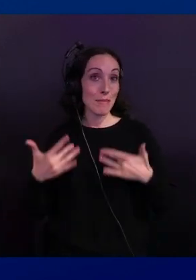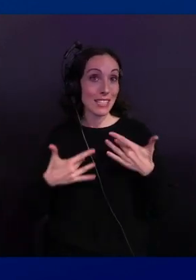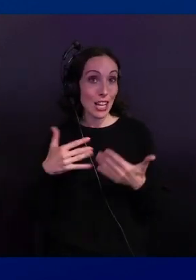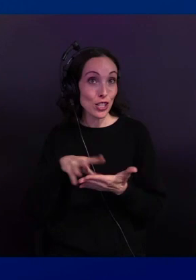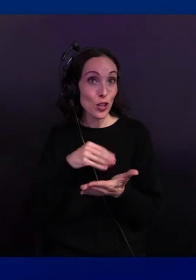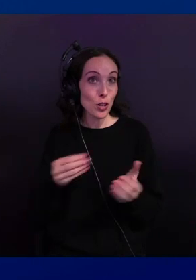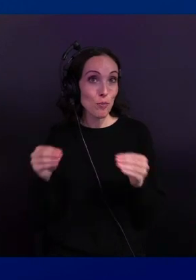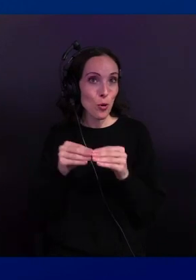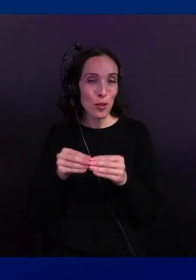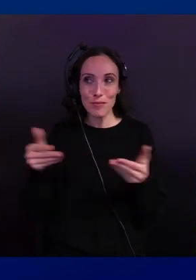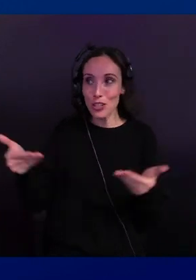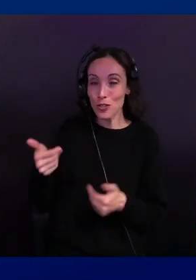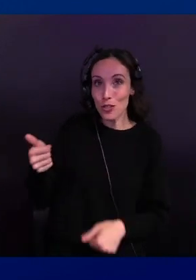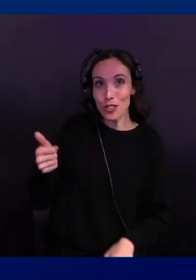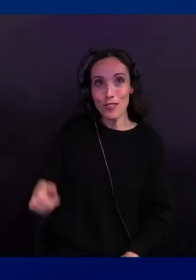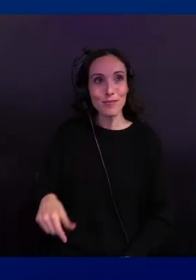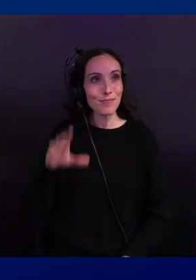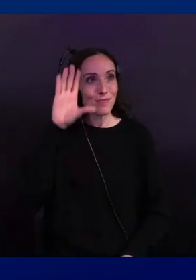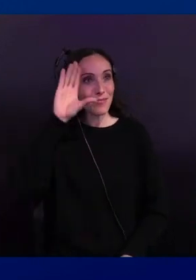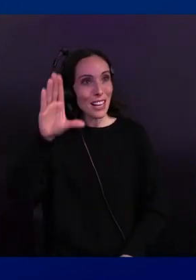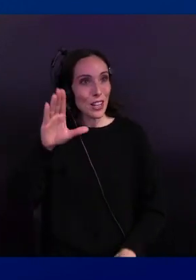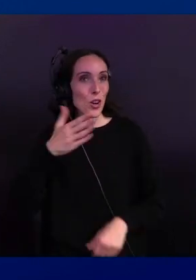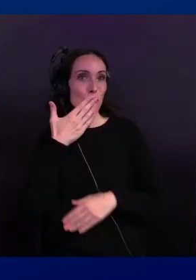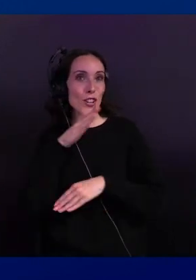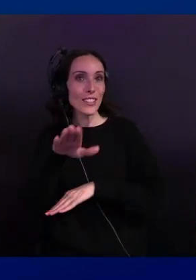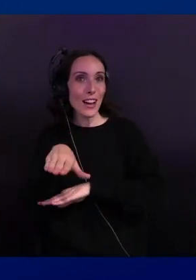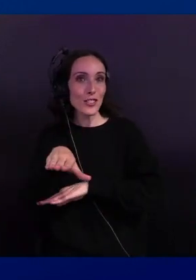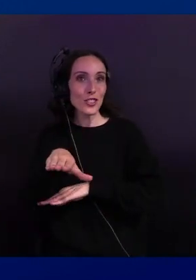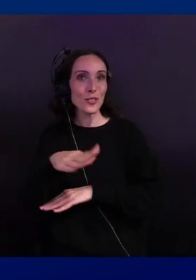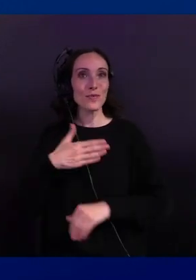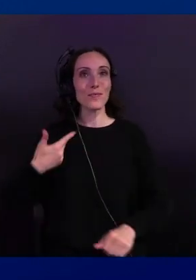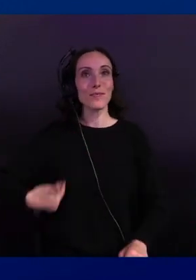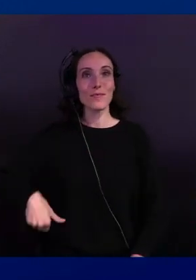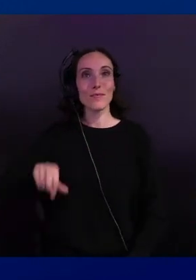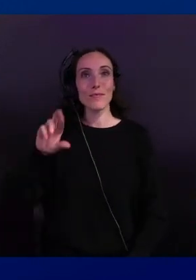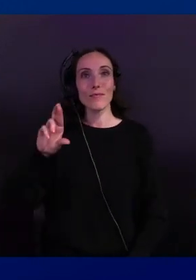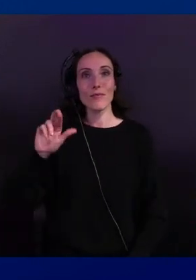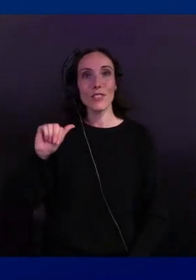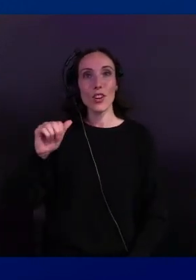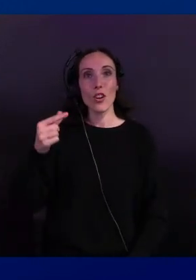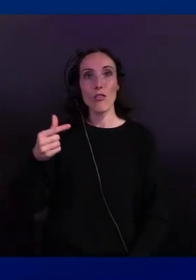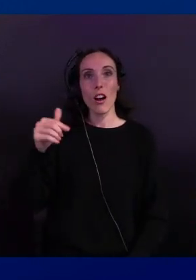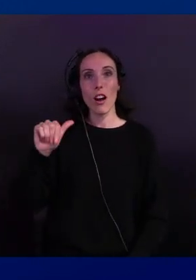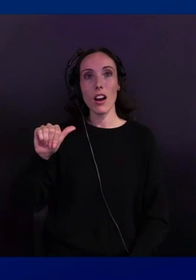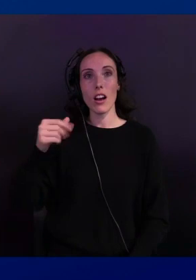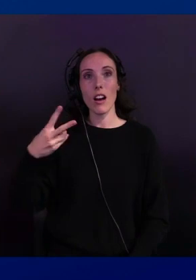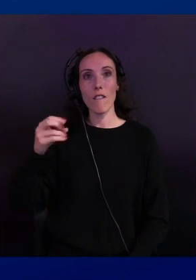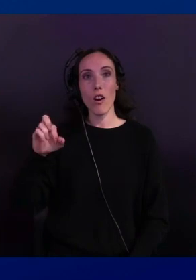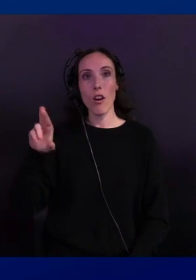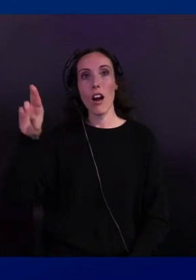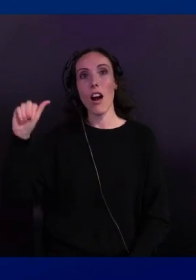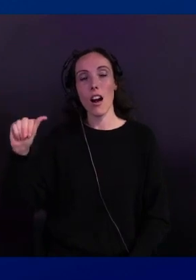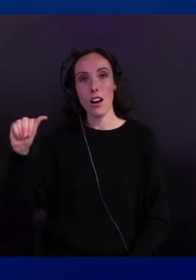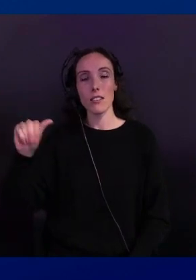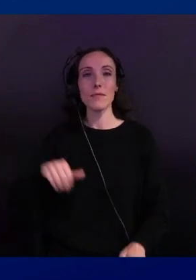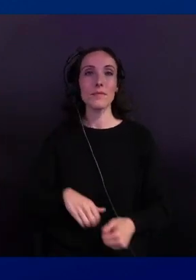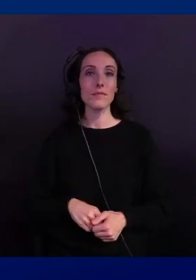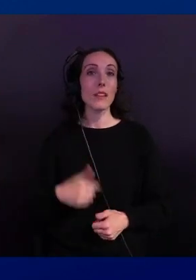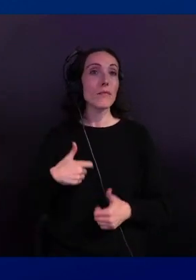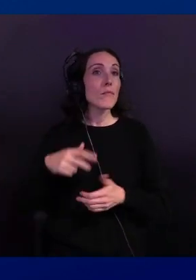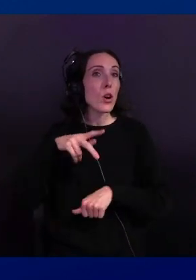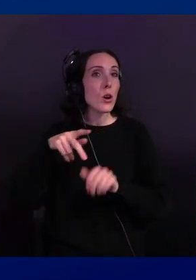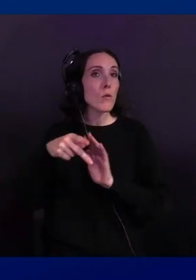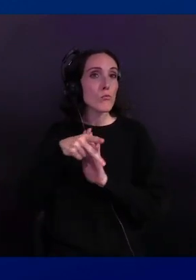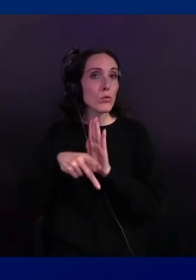Why don't you introduce yourself? Hi. Good afternoon, everyone. My name is Raghavarao Sodabathina. I'm a principal solutions